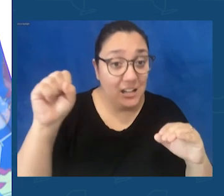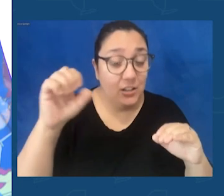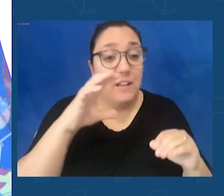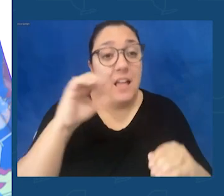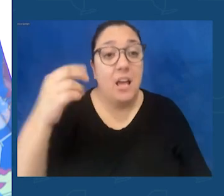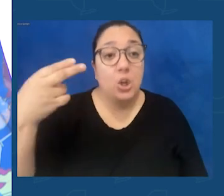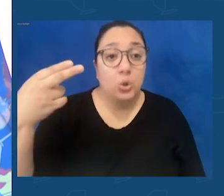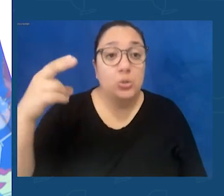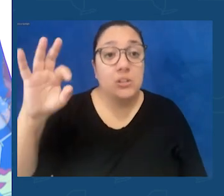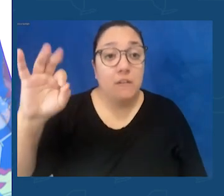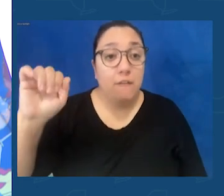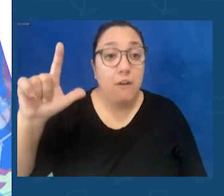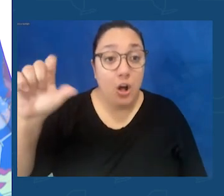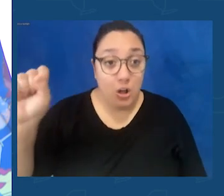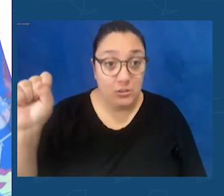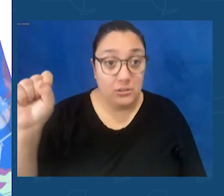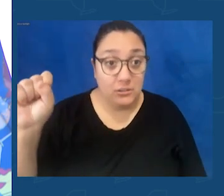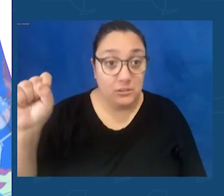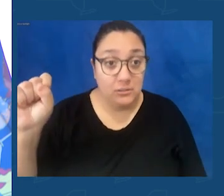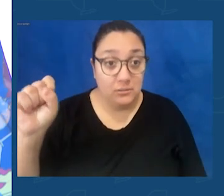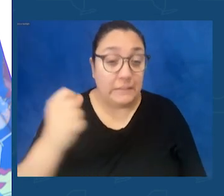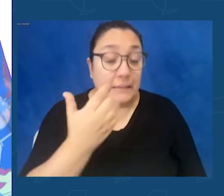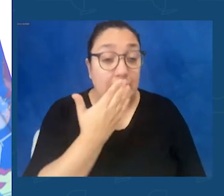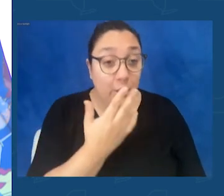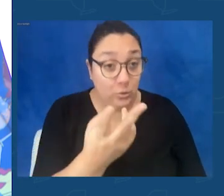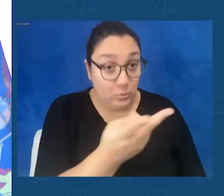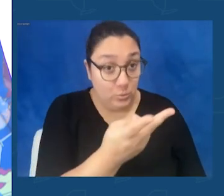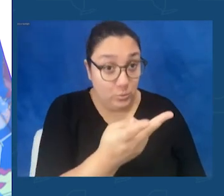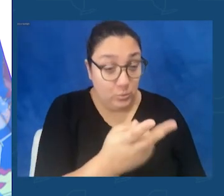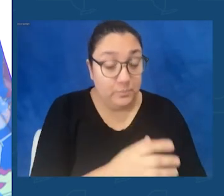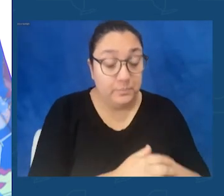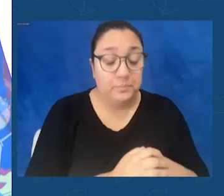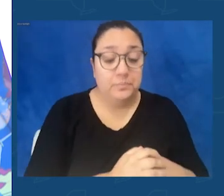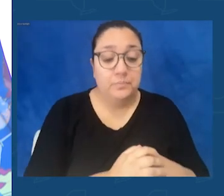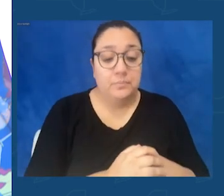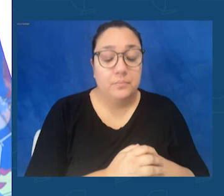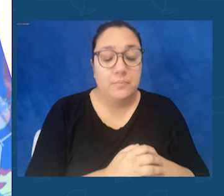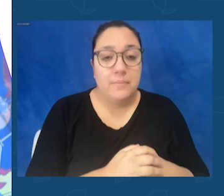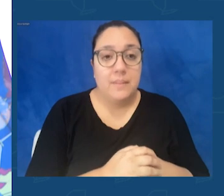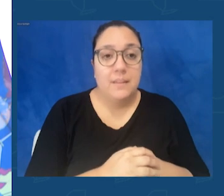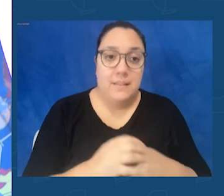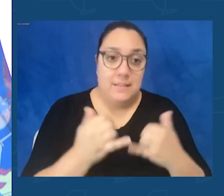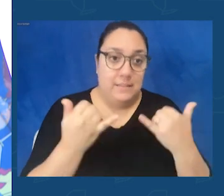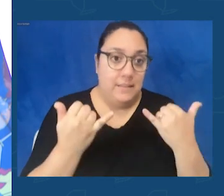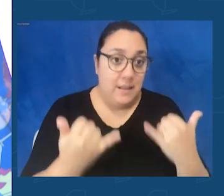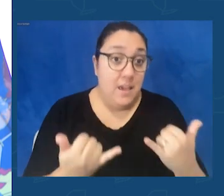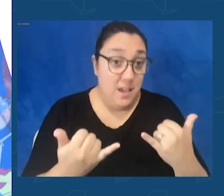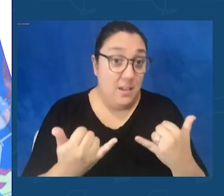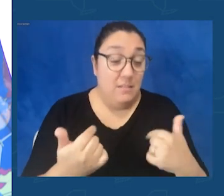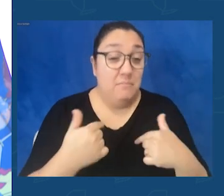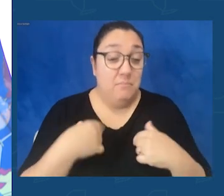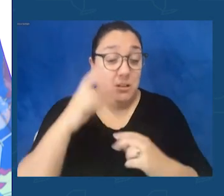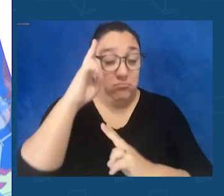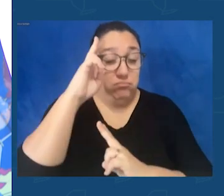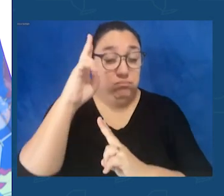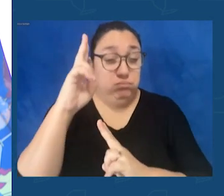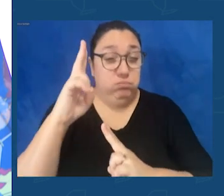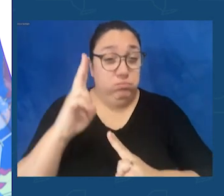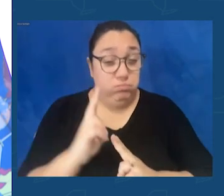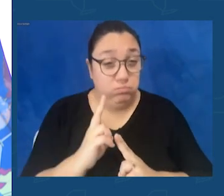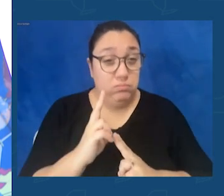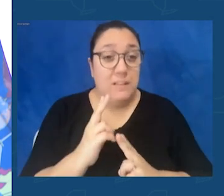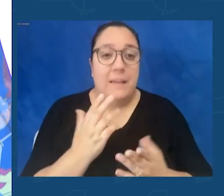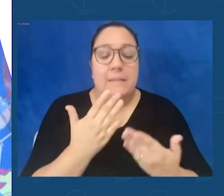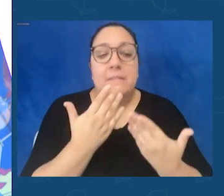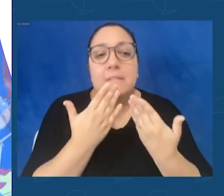hard work on the New York Forward Awards. And today I have the distinct honor and pleasure to send our heartfelt thanks to